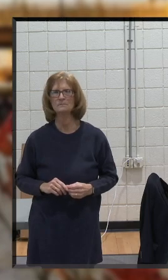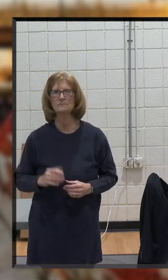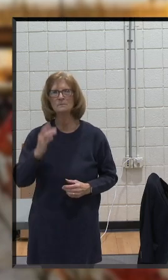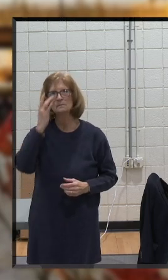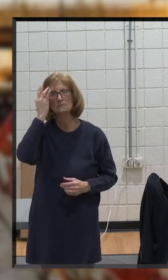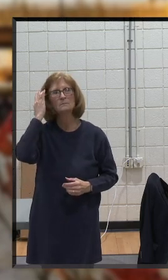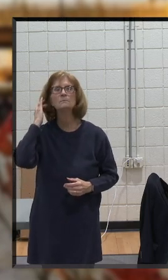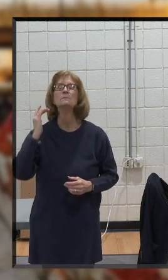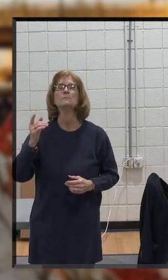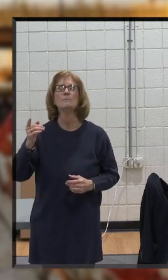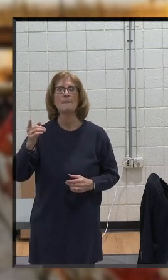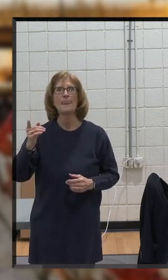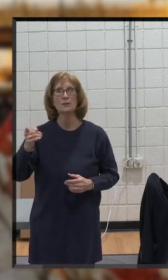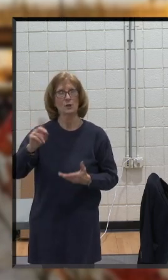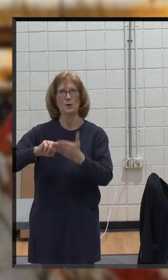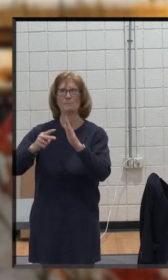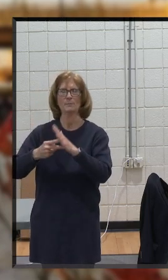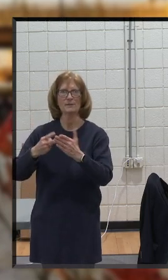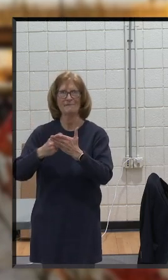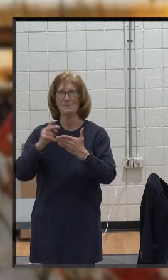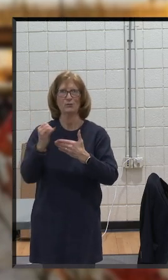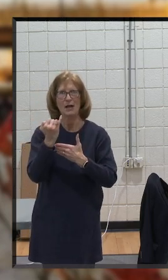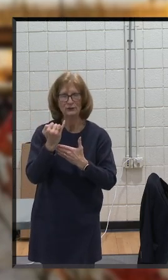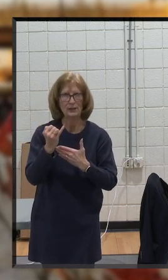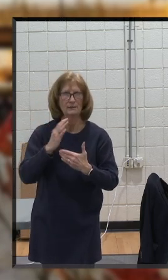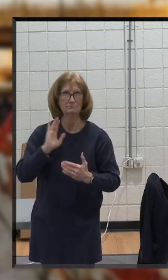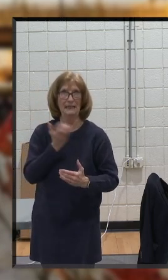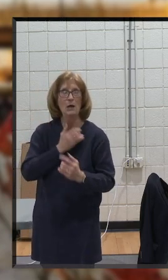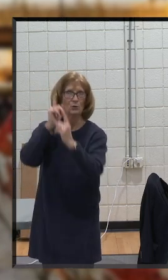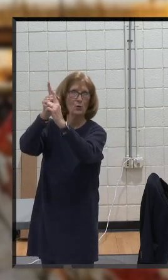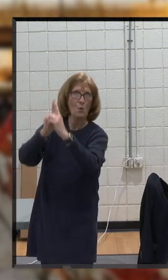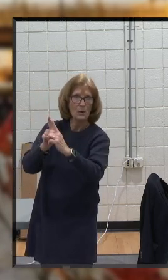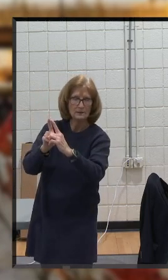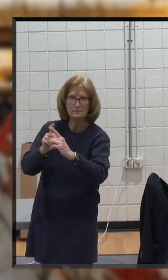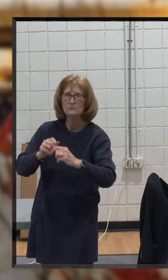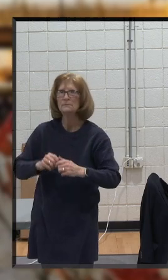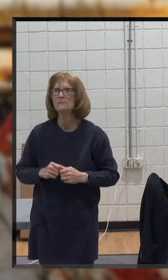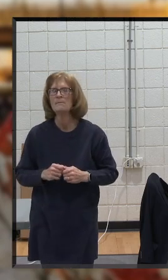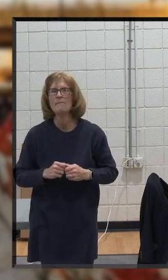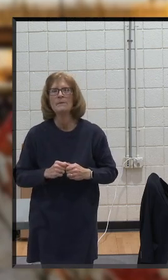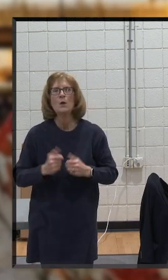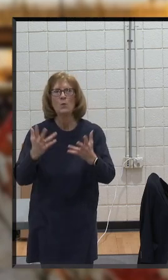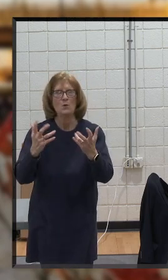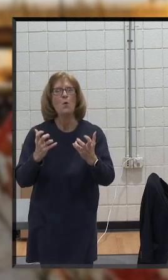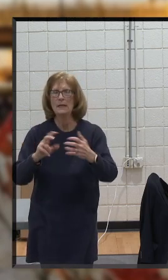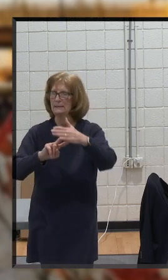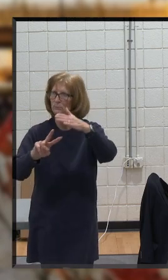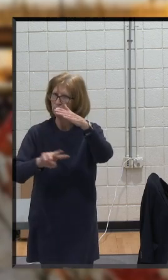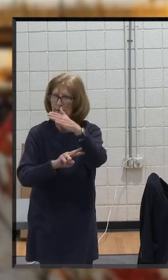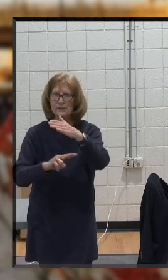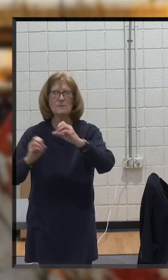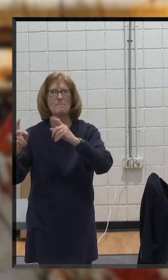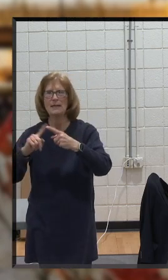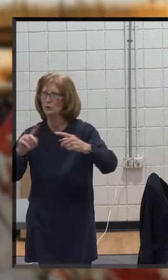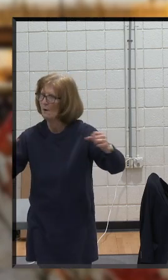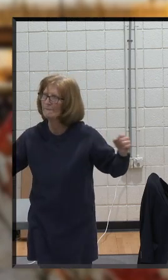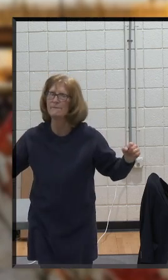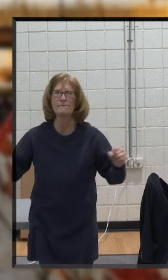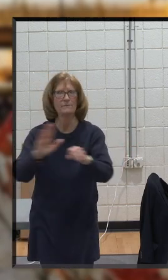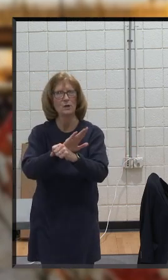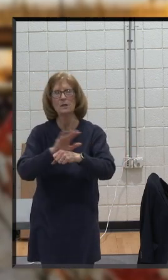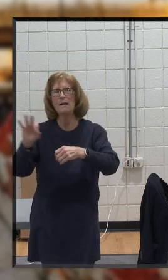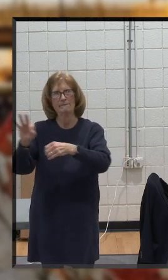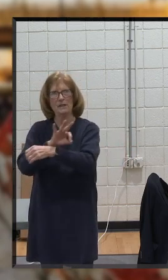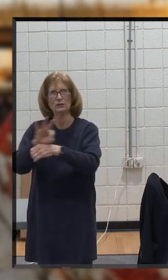So the purpose of this project, you know, what do we want to do here? In a nutshell, we're going to bring the bridge back to full working order for all modes